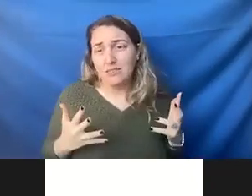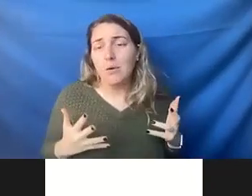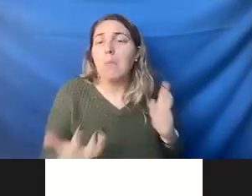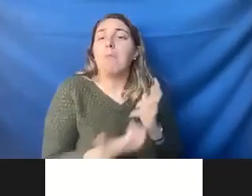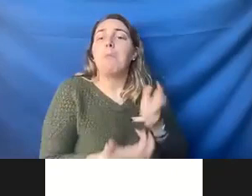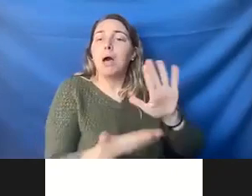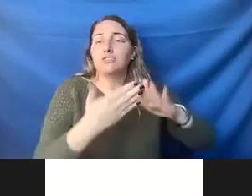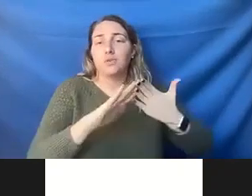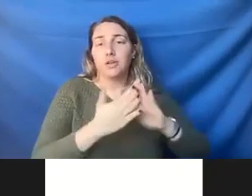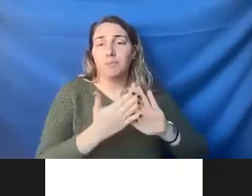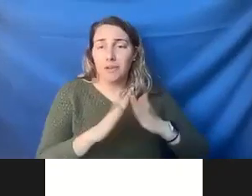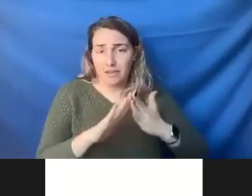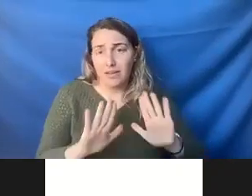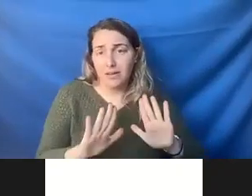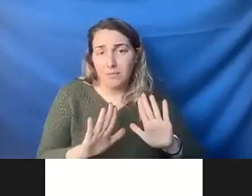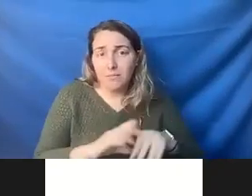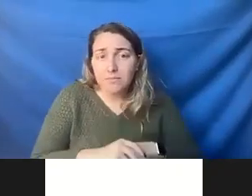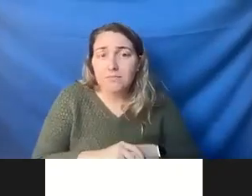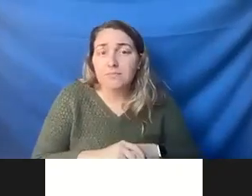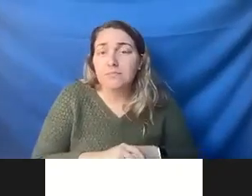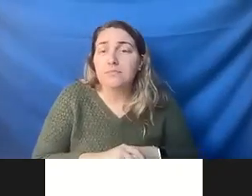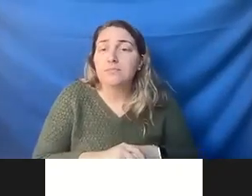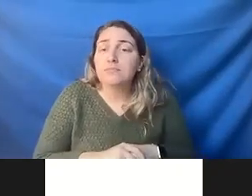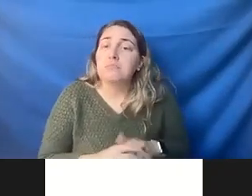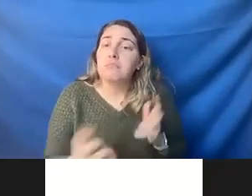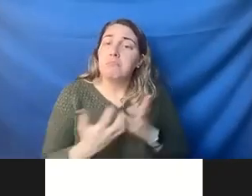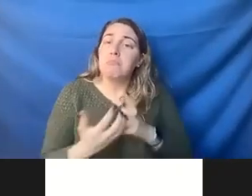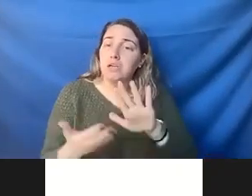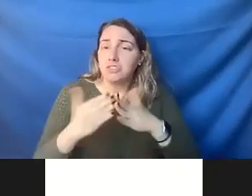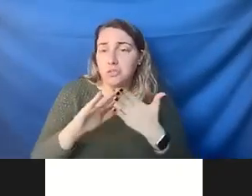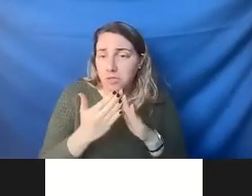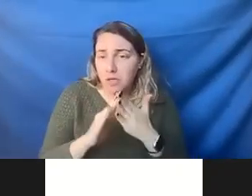just recommend that you ground messaging in what you know about your community.